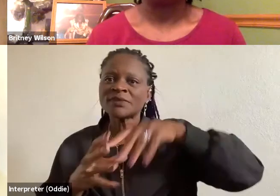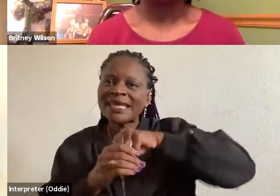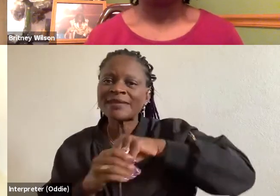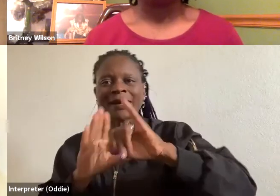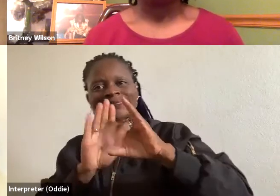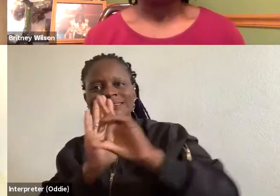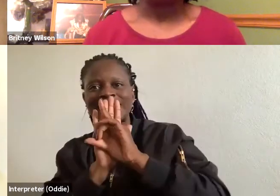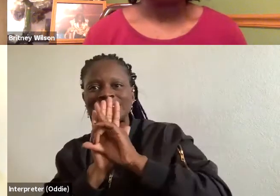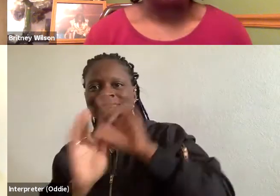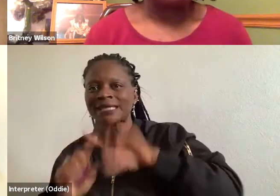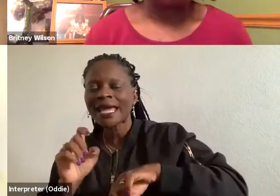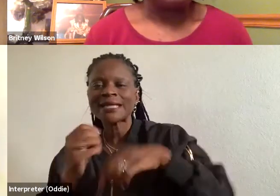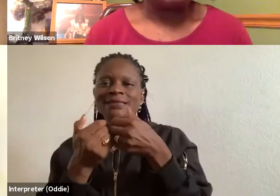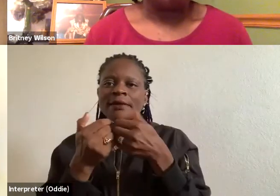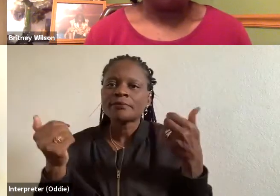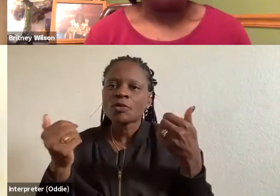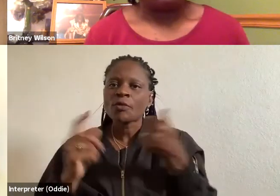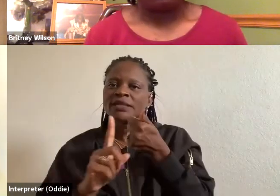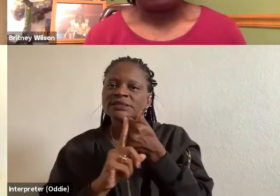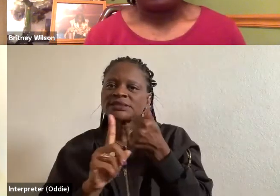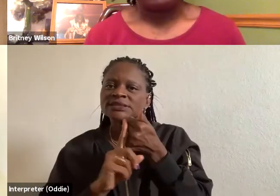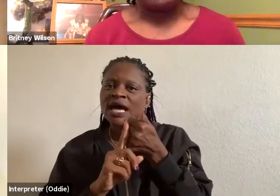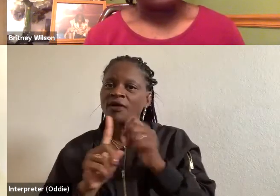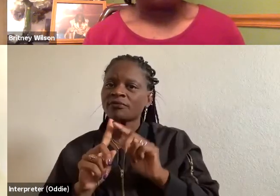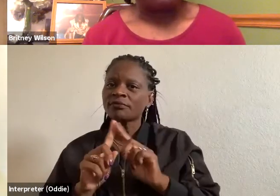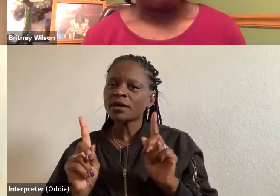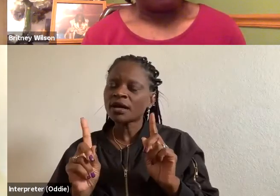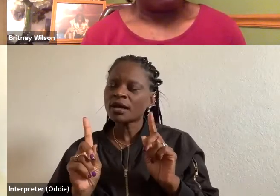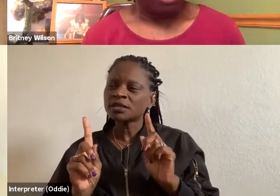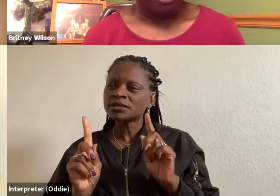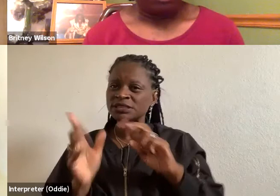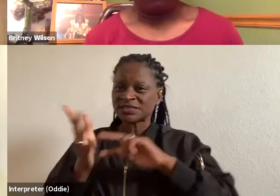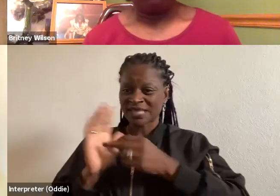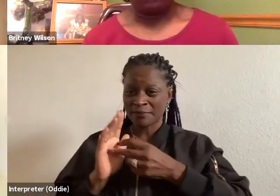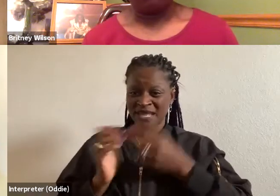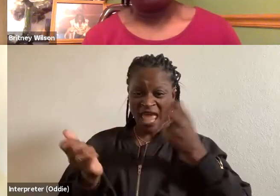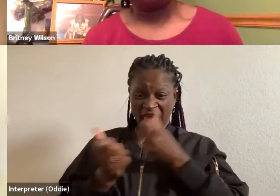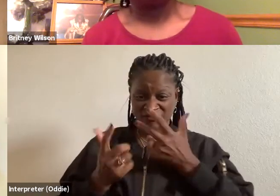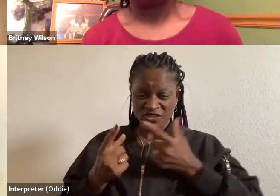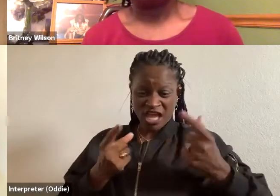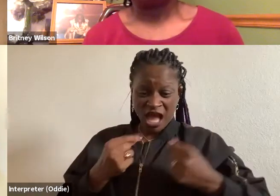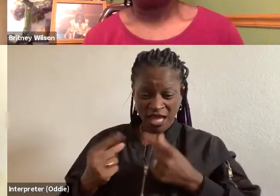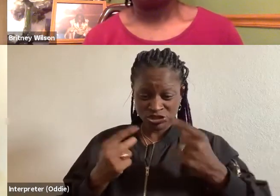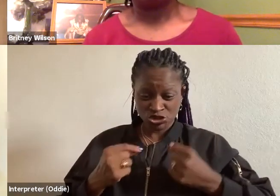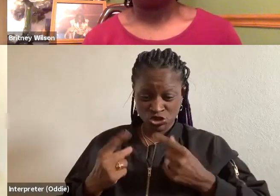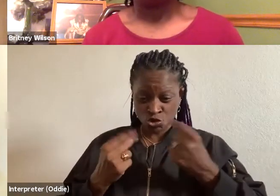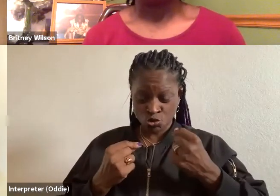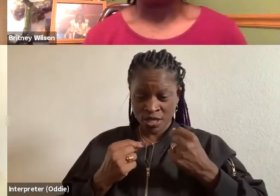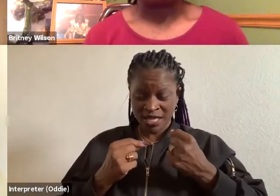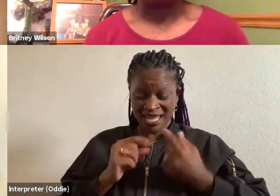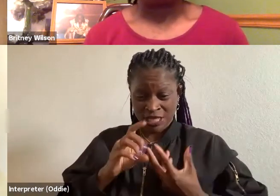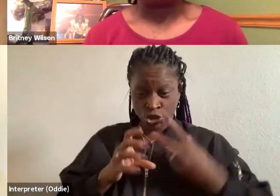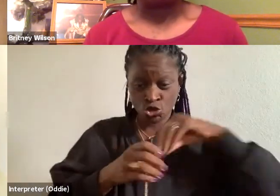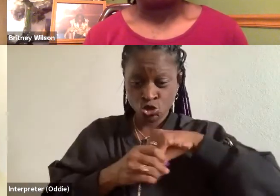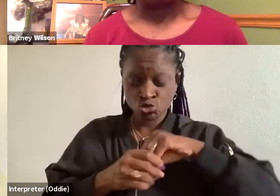that every aspect of who we are has to be about that, if that makes sense. And I think